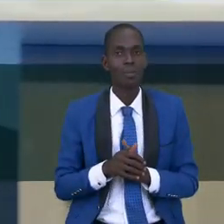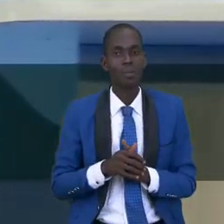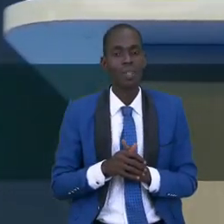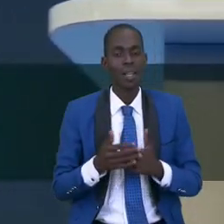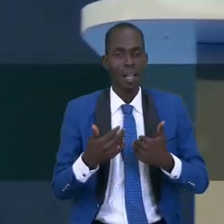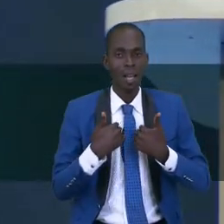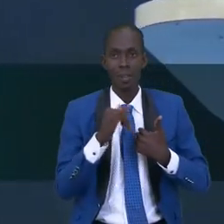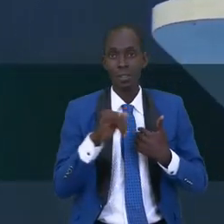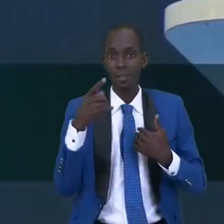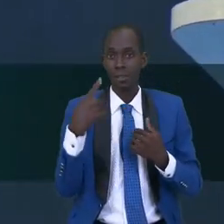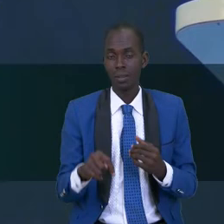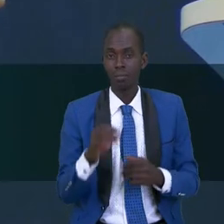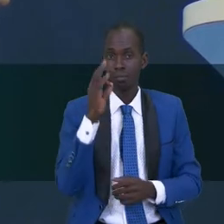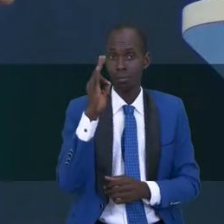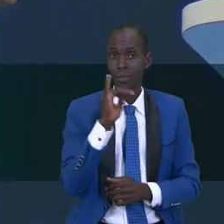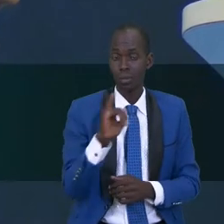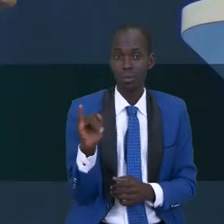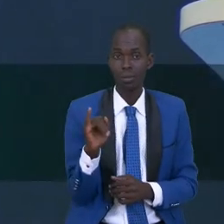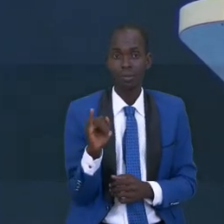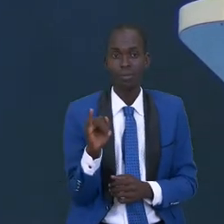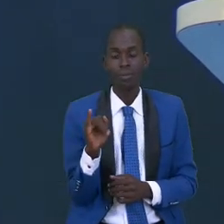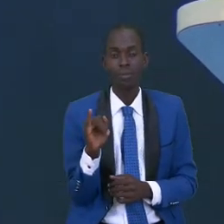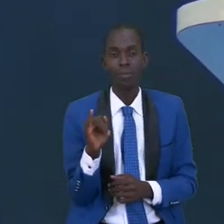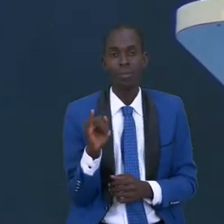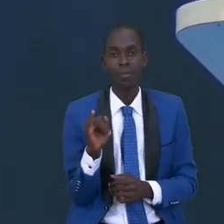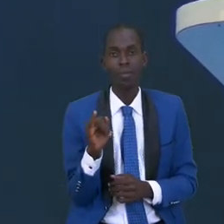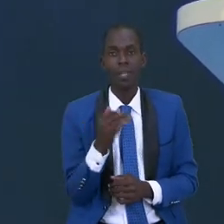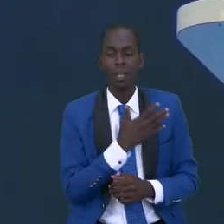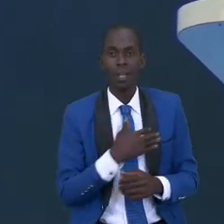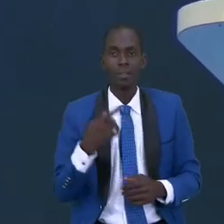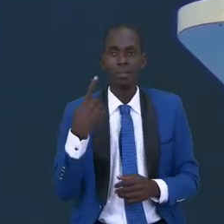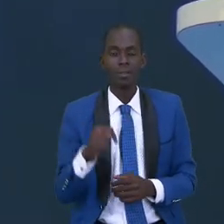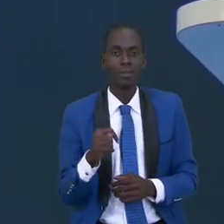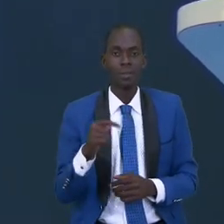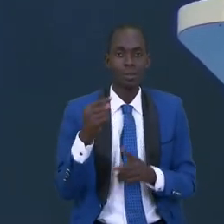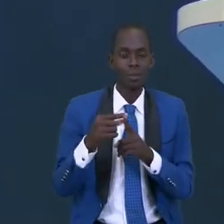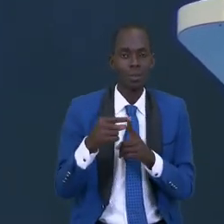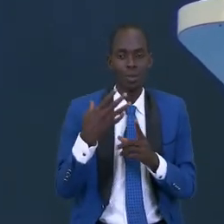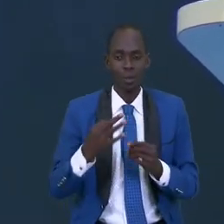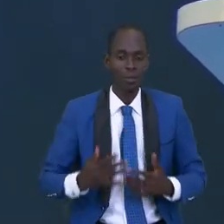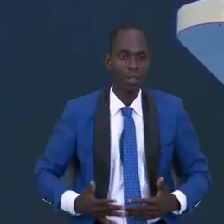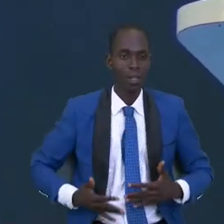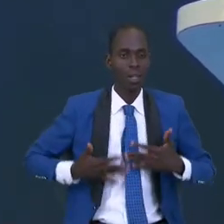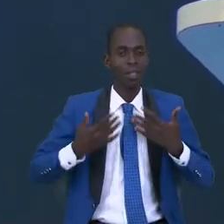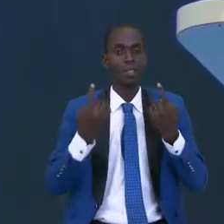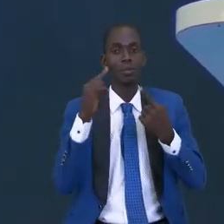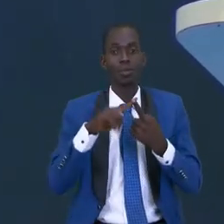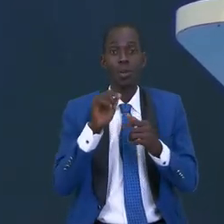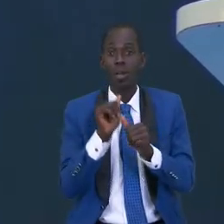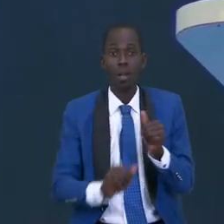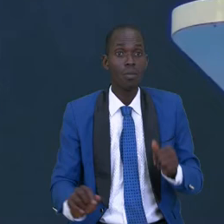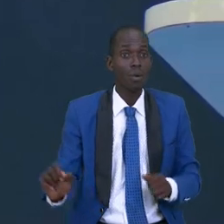having the message, and the message of life came to